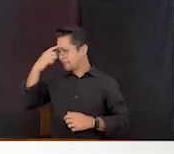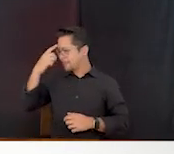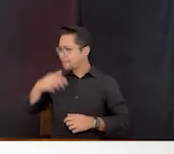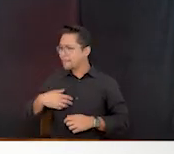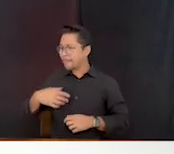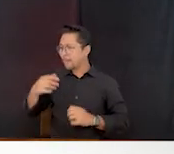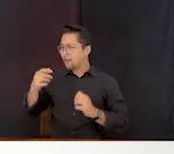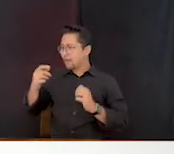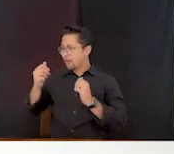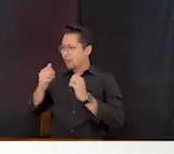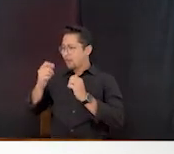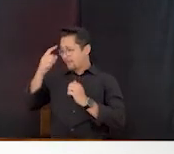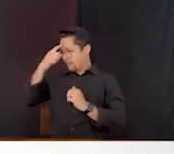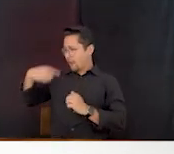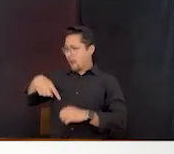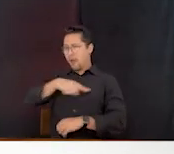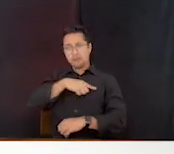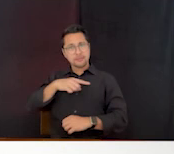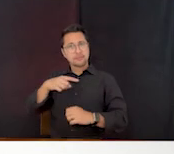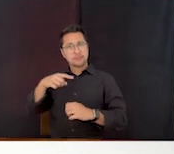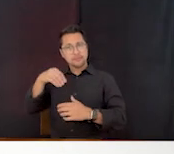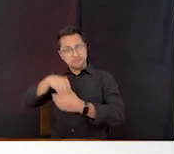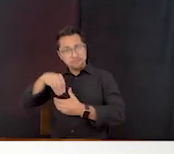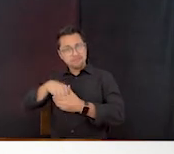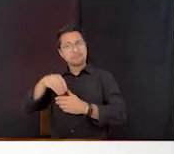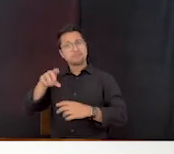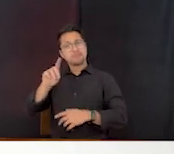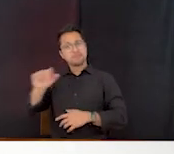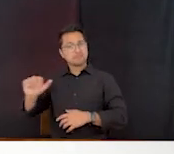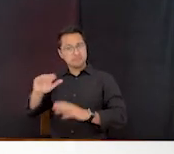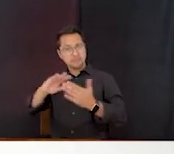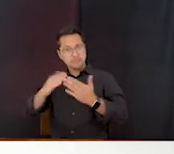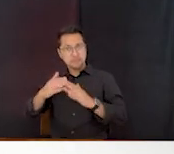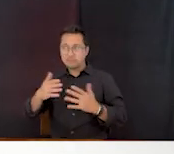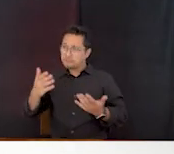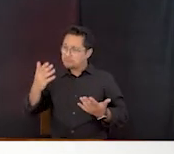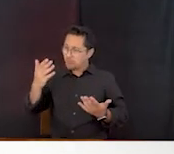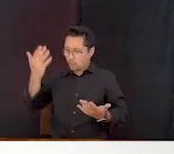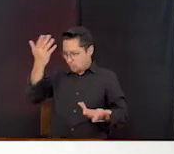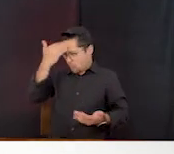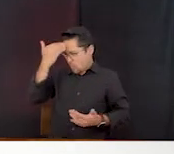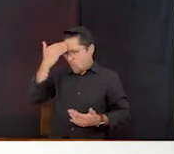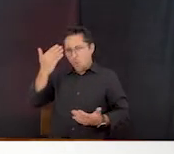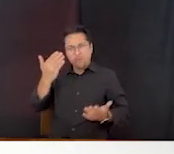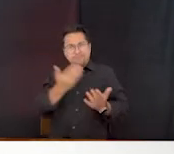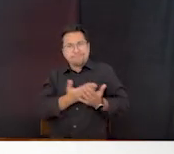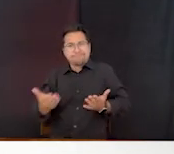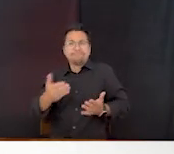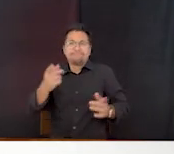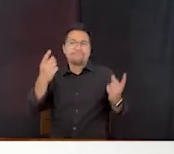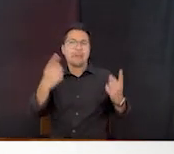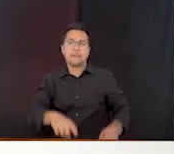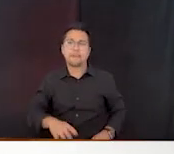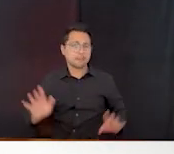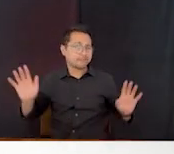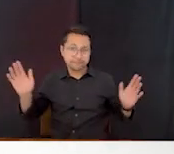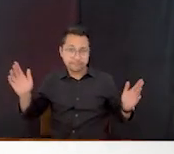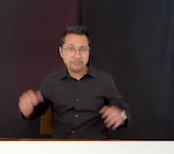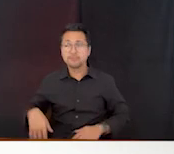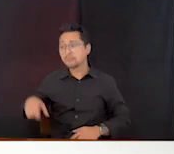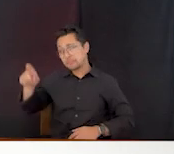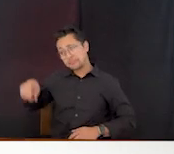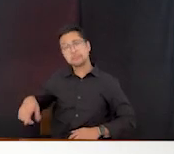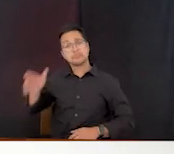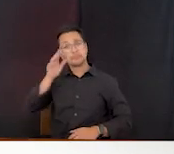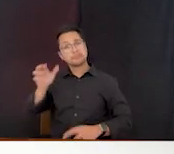those of us within the disability community know stuff happens, and you need to be